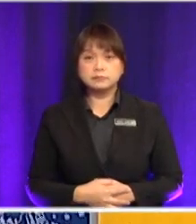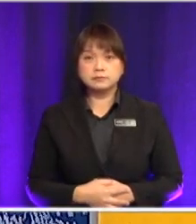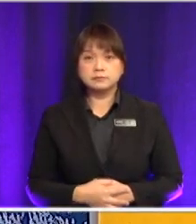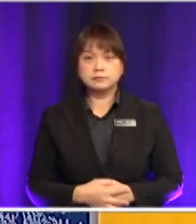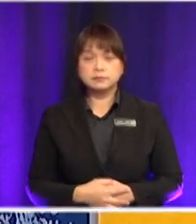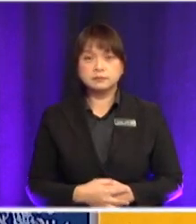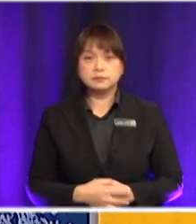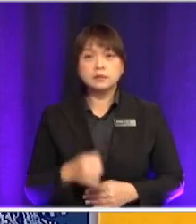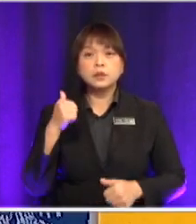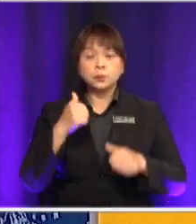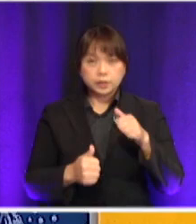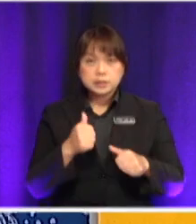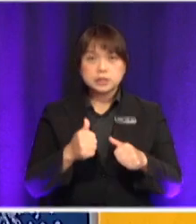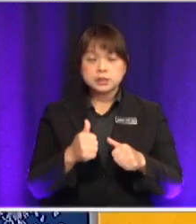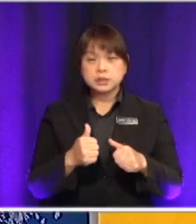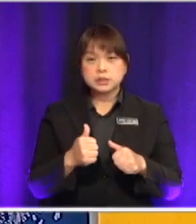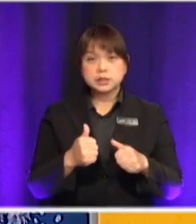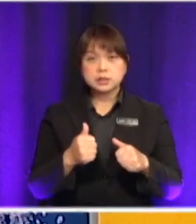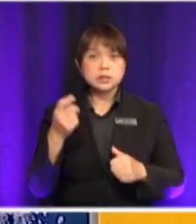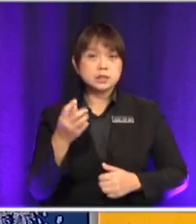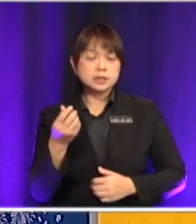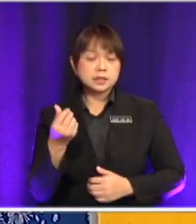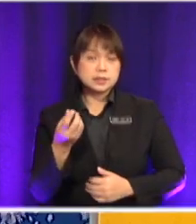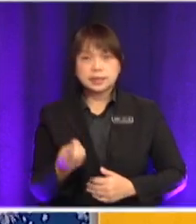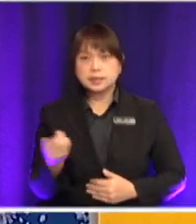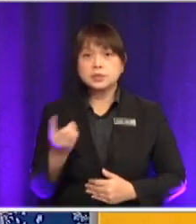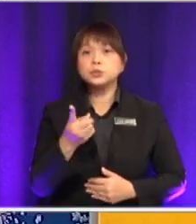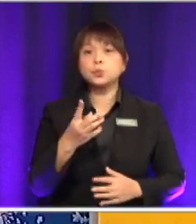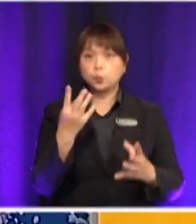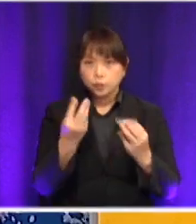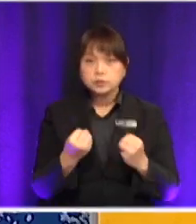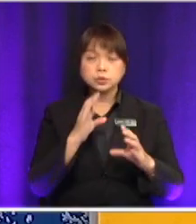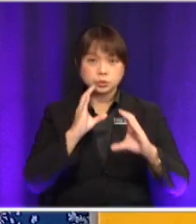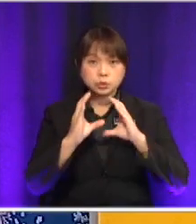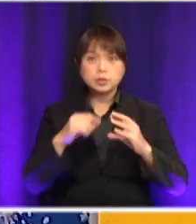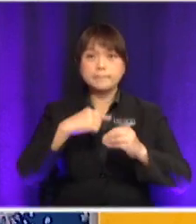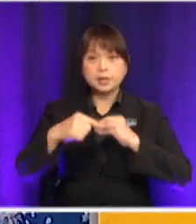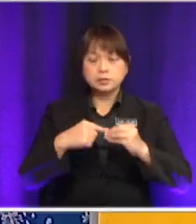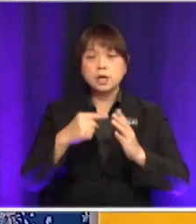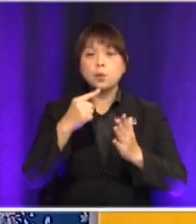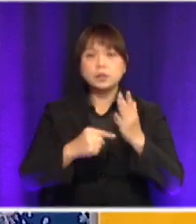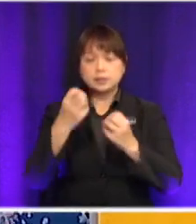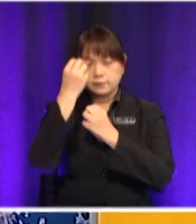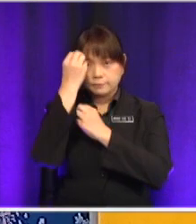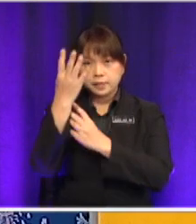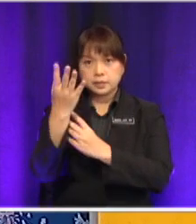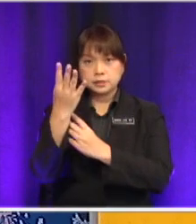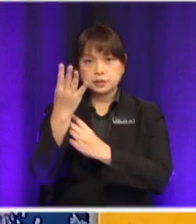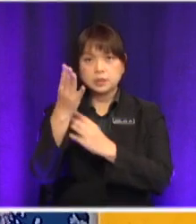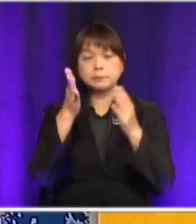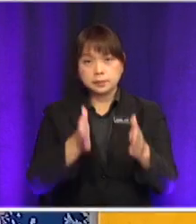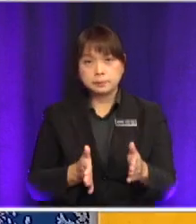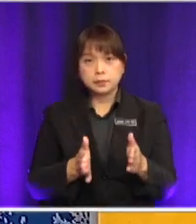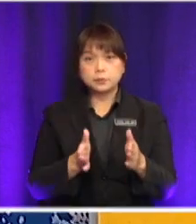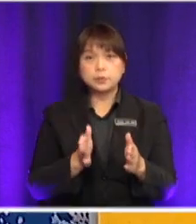right. Which gadget do you think you want to talk about? How or what information will people get from the